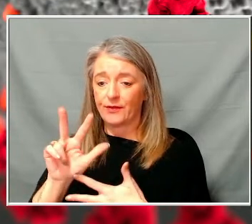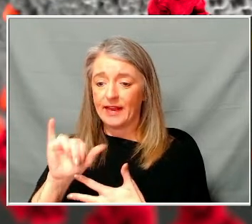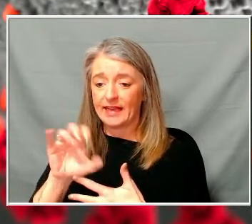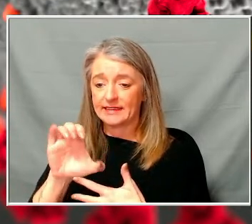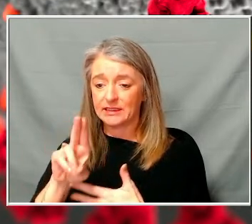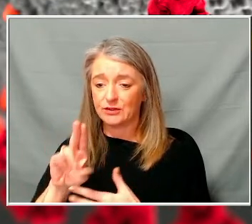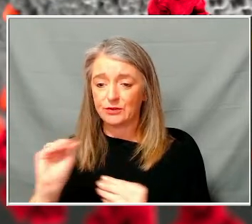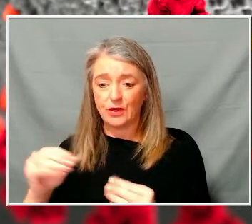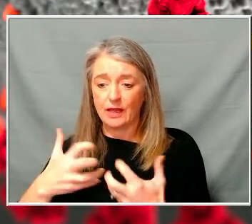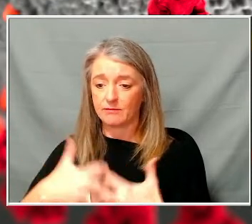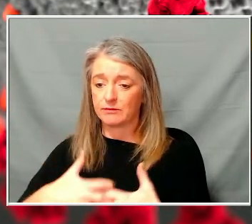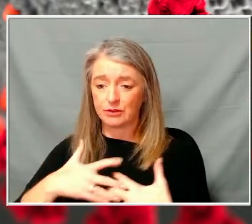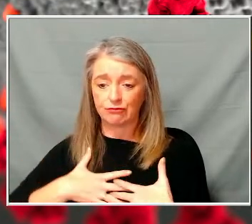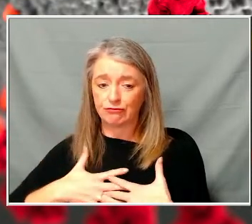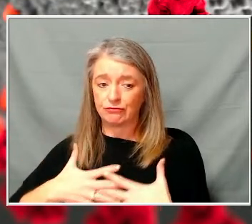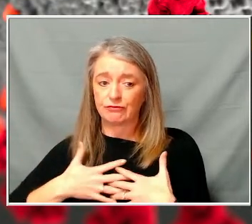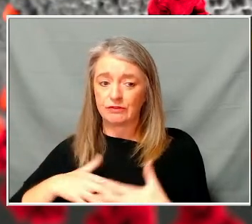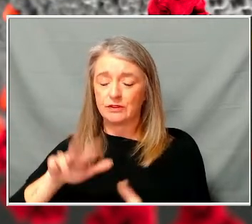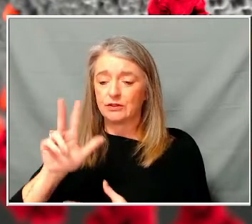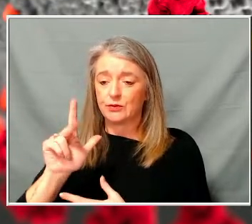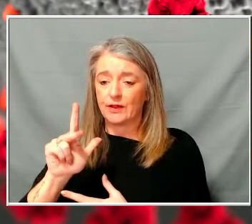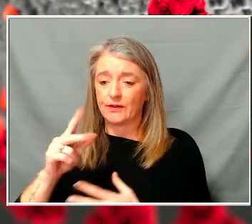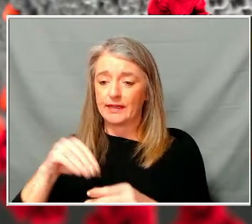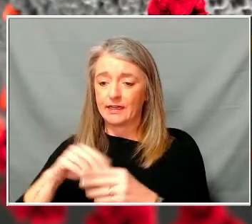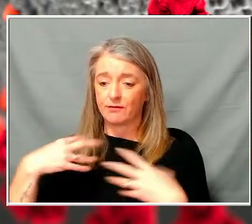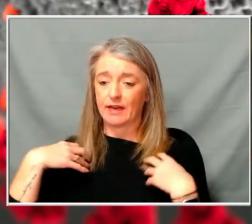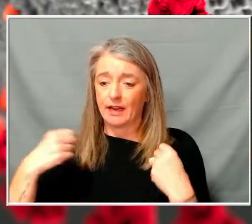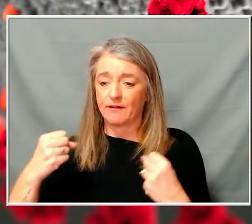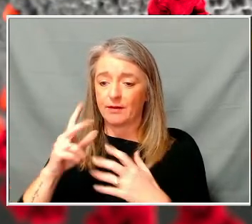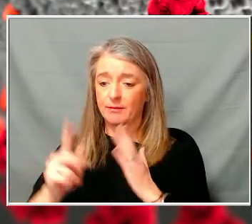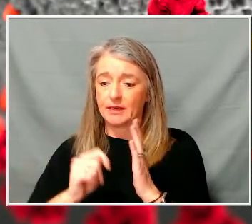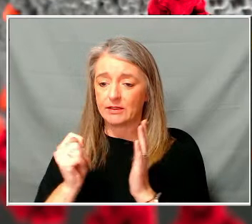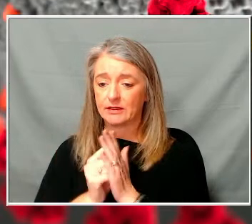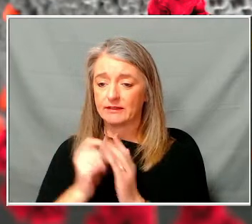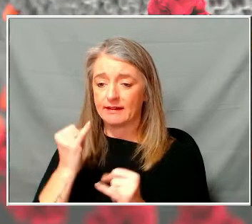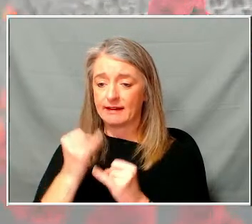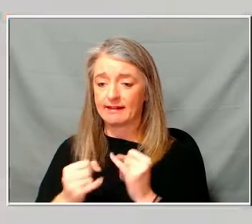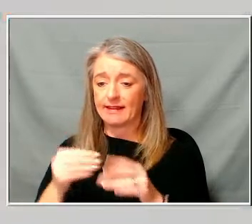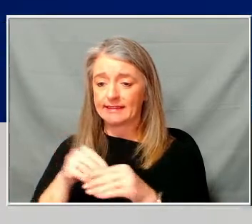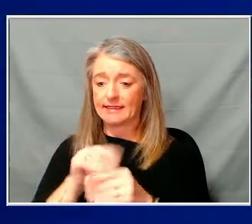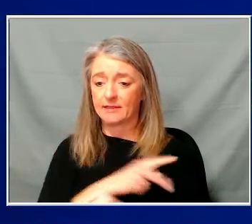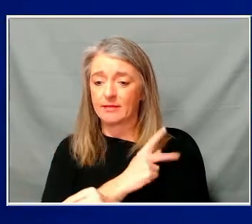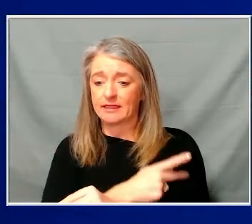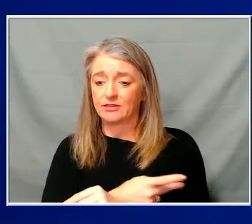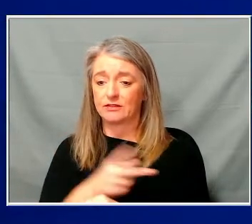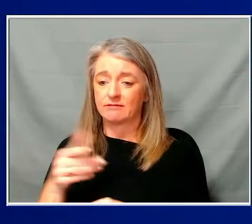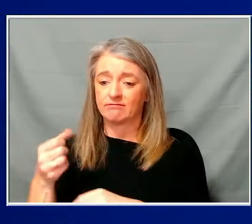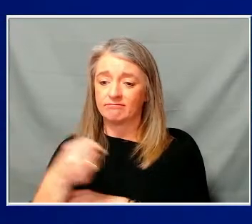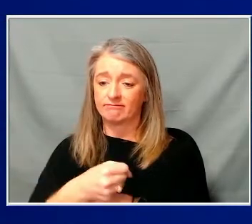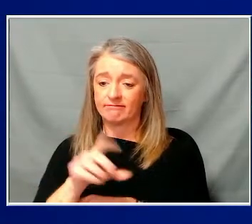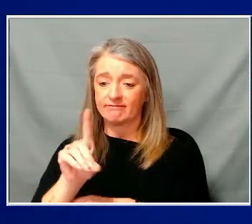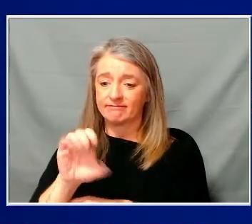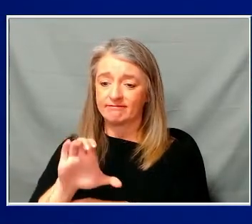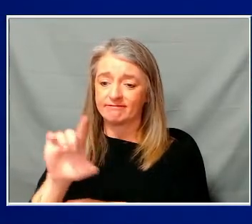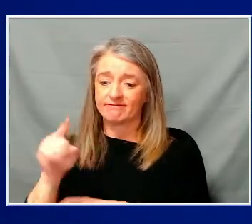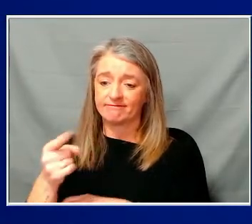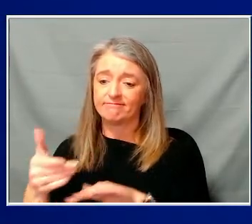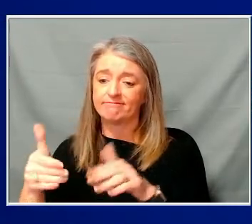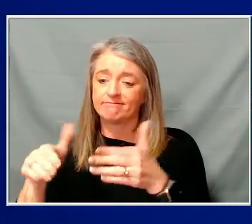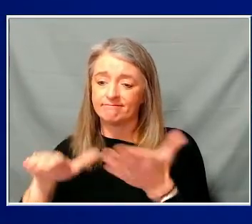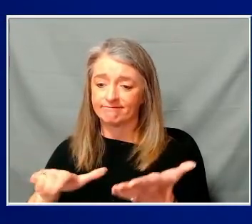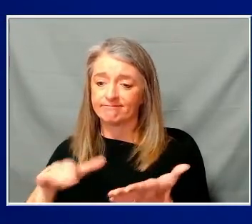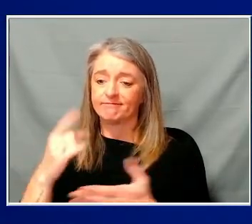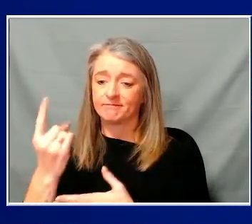ventilator, 23 in that recovery period. We did have our last inpatient death on December 1st as well. So